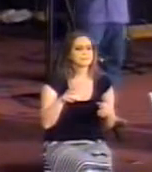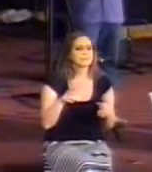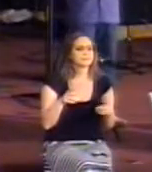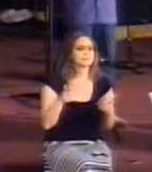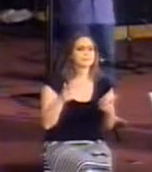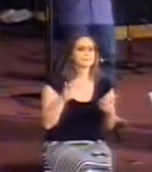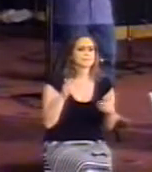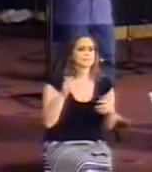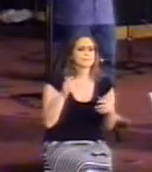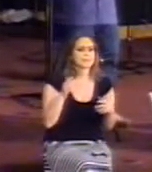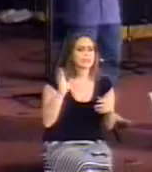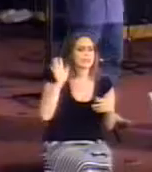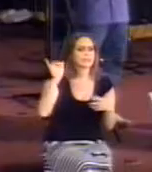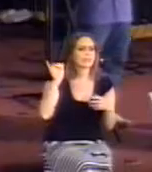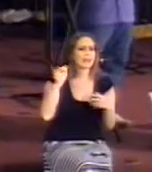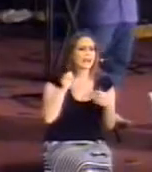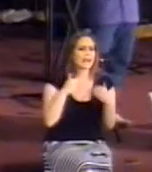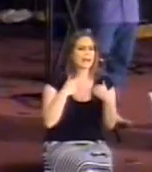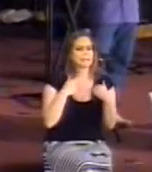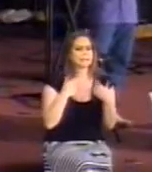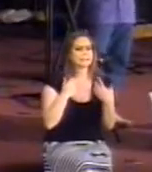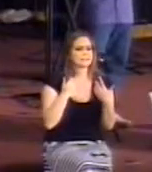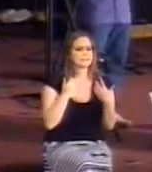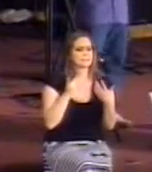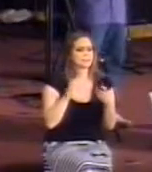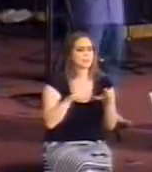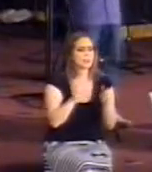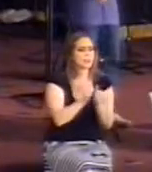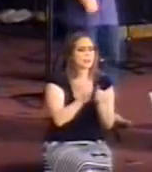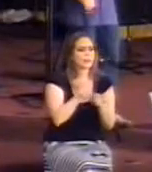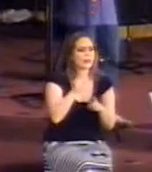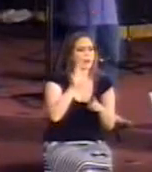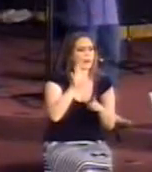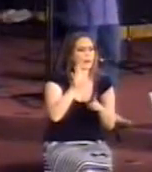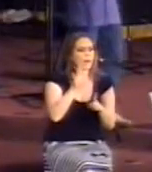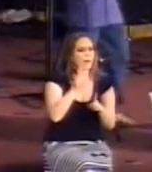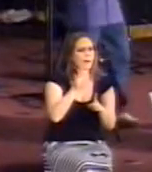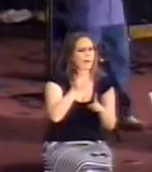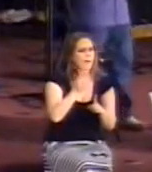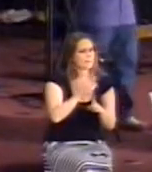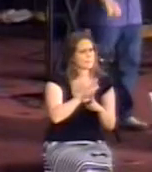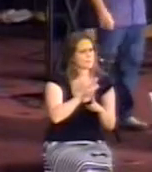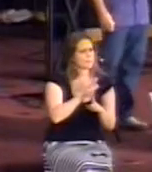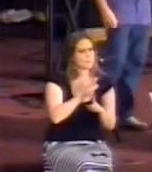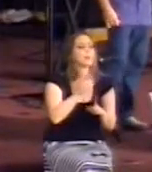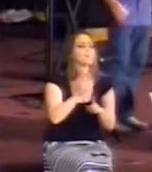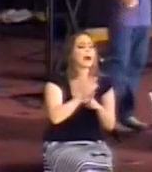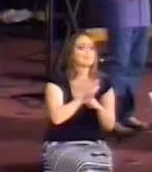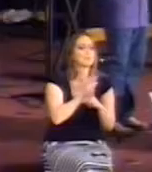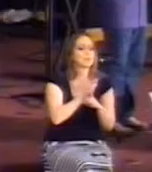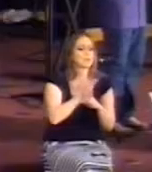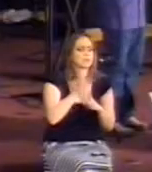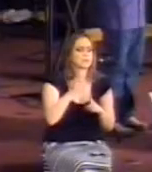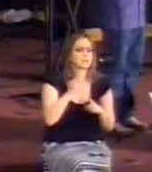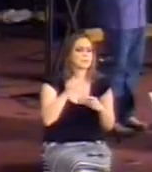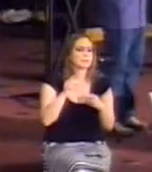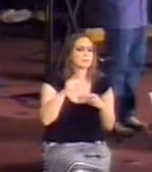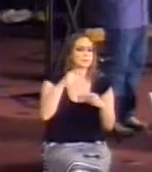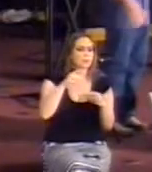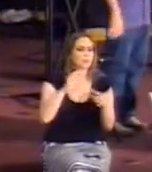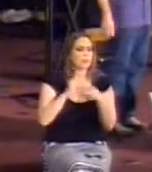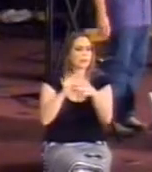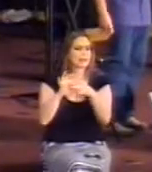consciously aware and had already designed your person before you were even conceived. But notice in these first six verses here of